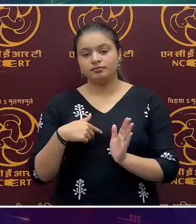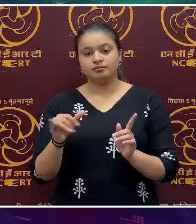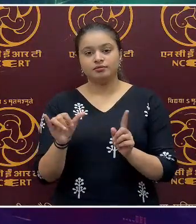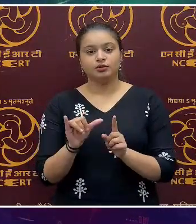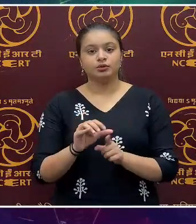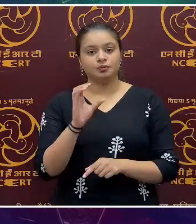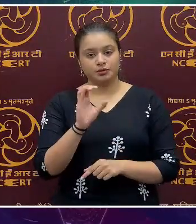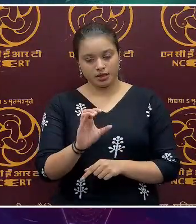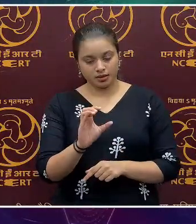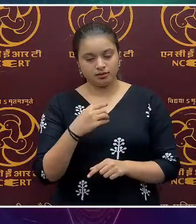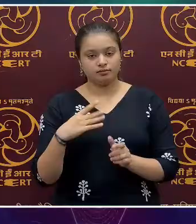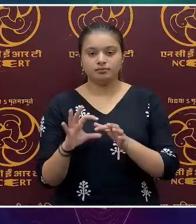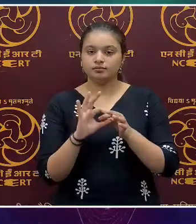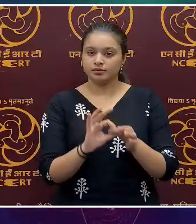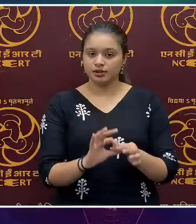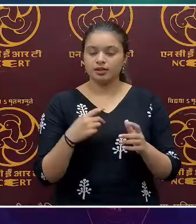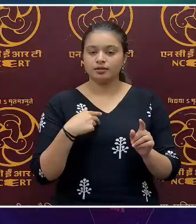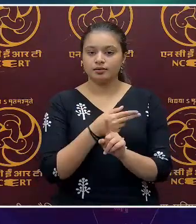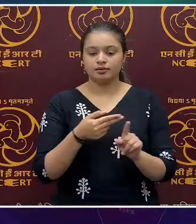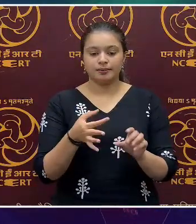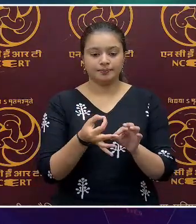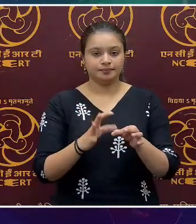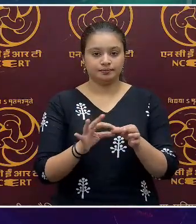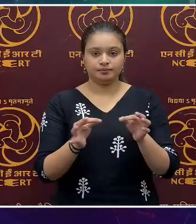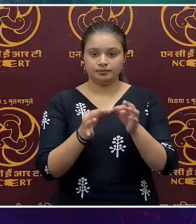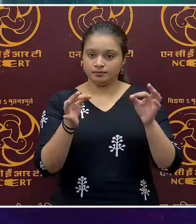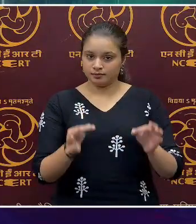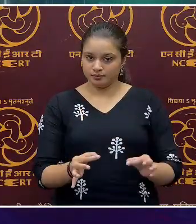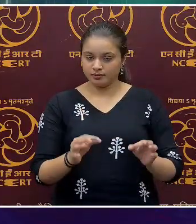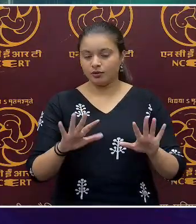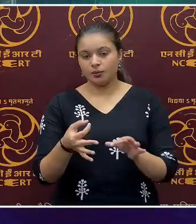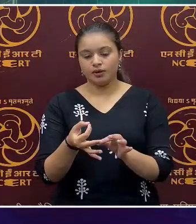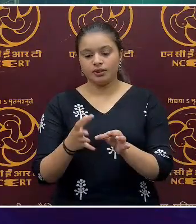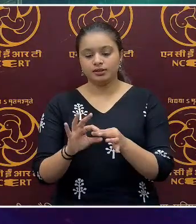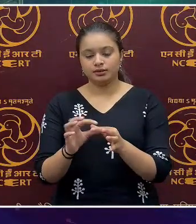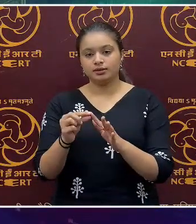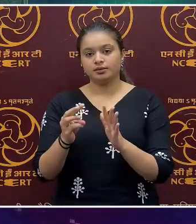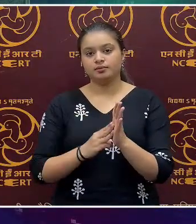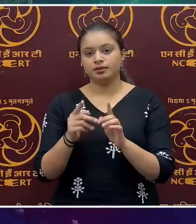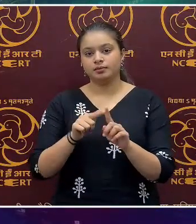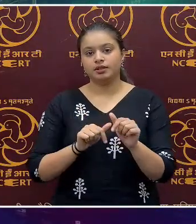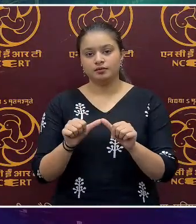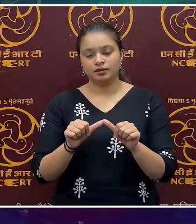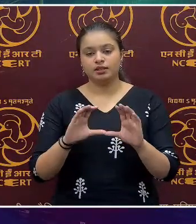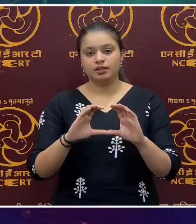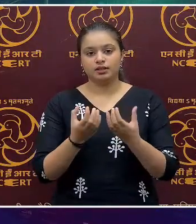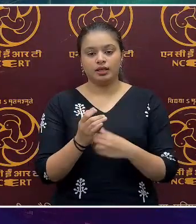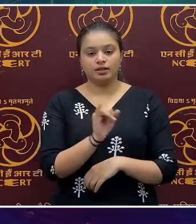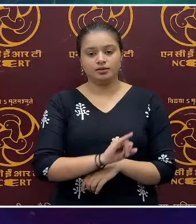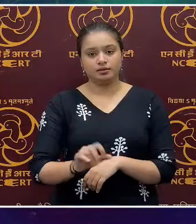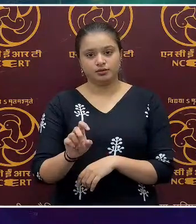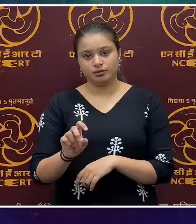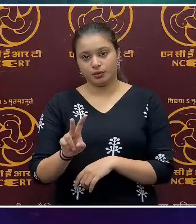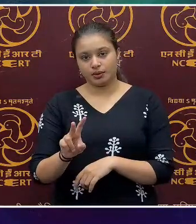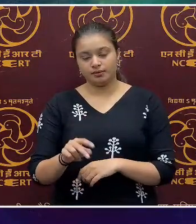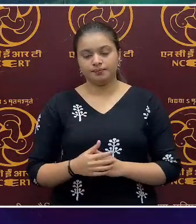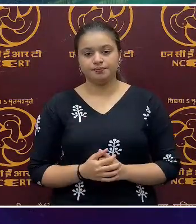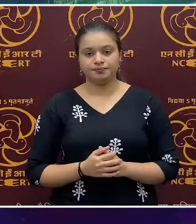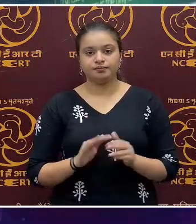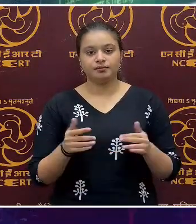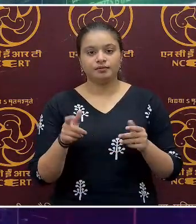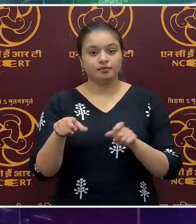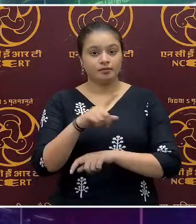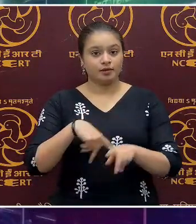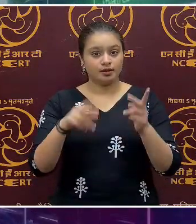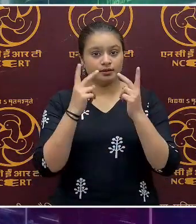YouTube channels as well, that is NCERT official and NCERT PM eVidya class number 6 to 12. And dear